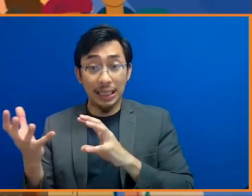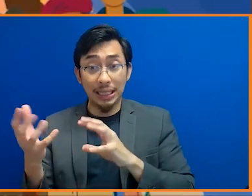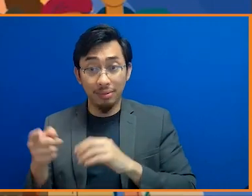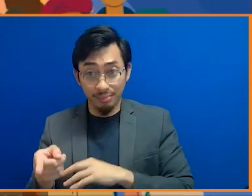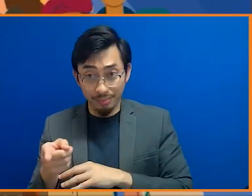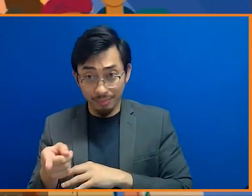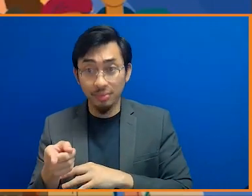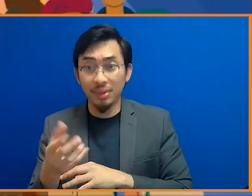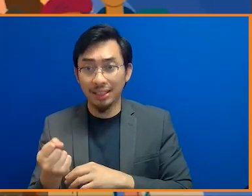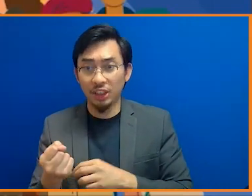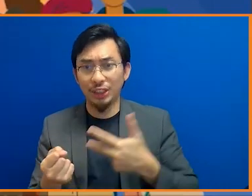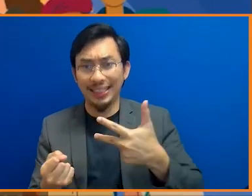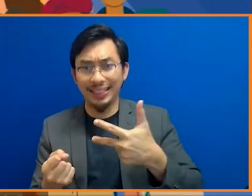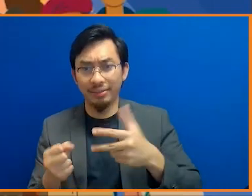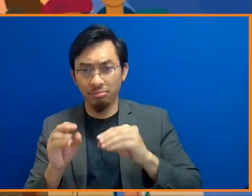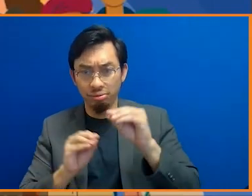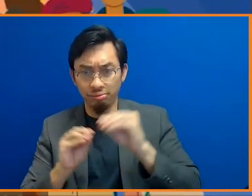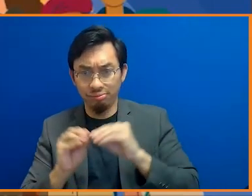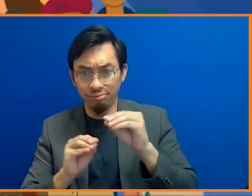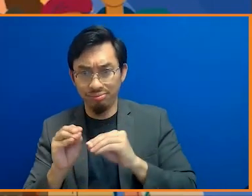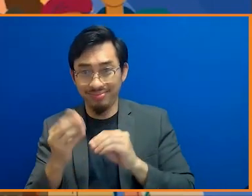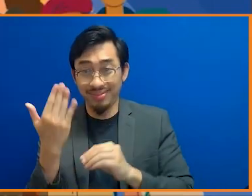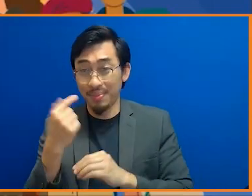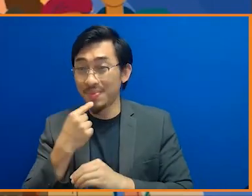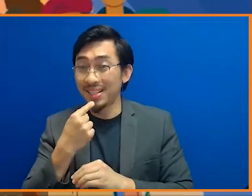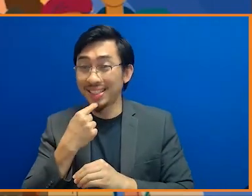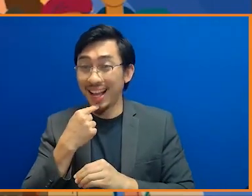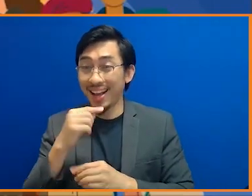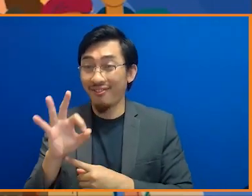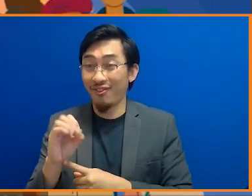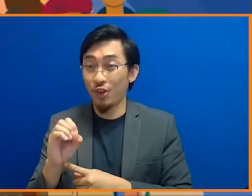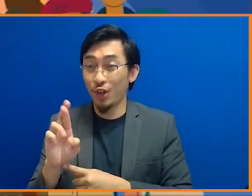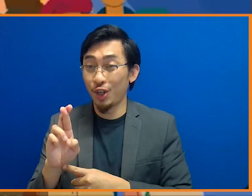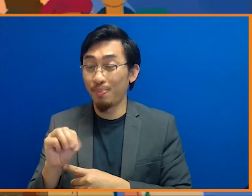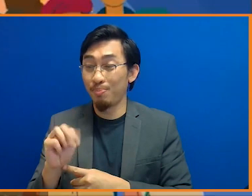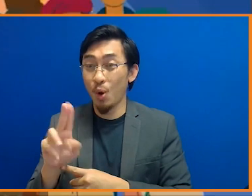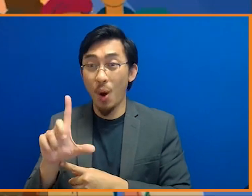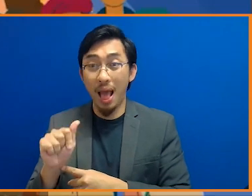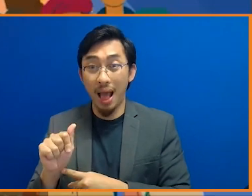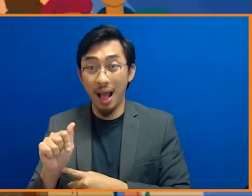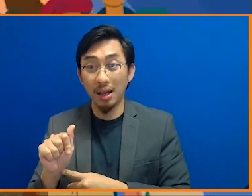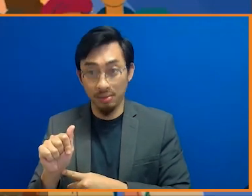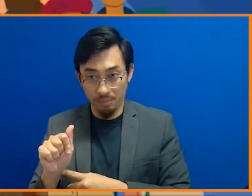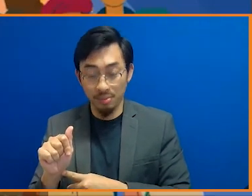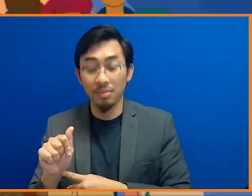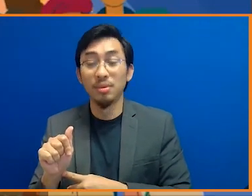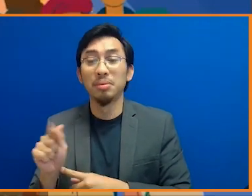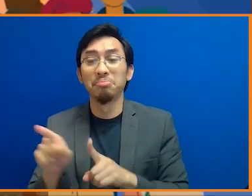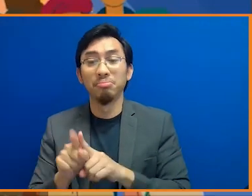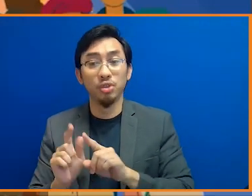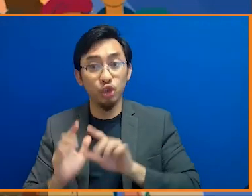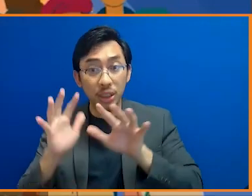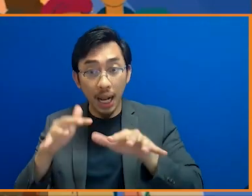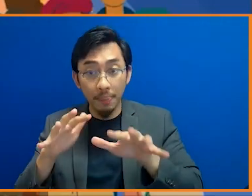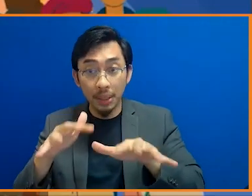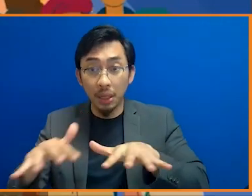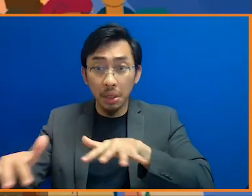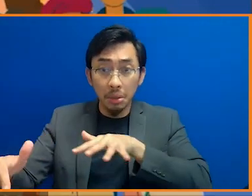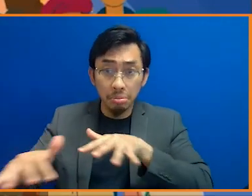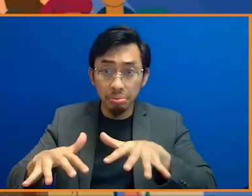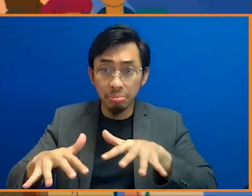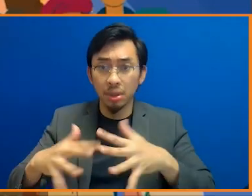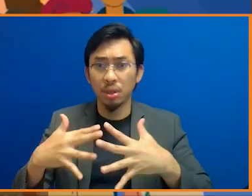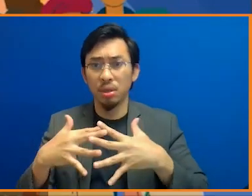Disaster risk itself has a three component, as I said before, following the previous formula. We have hazard like tsunami,